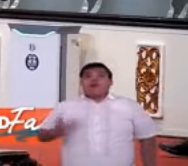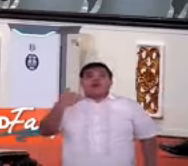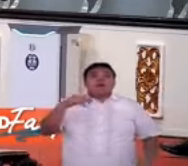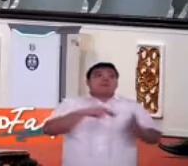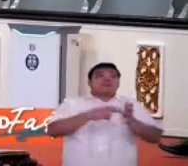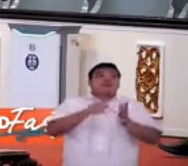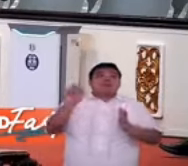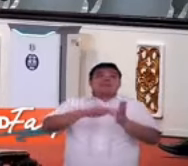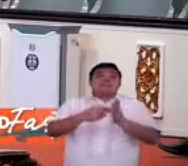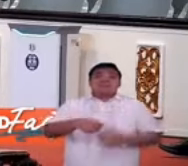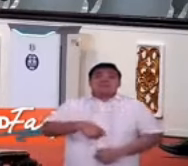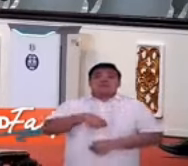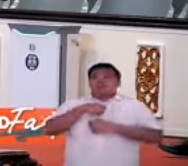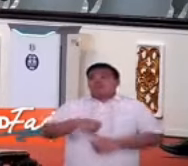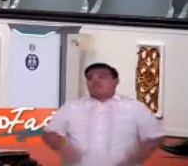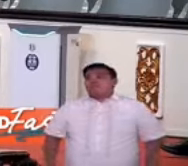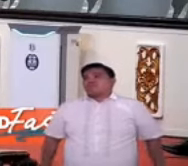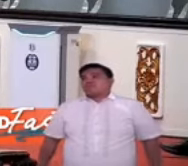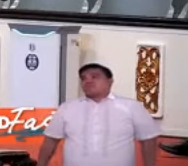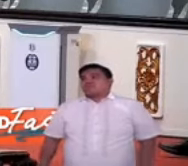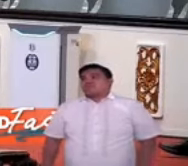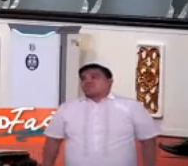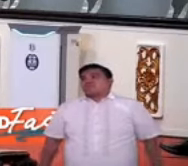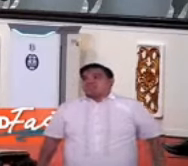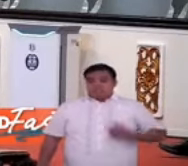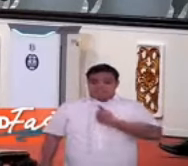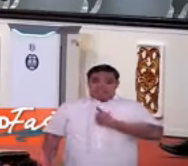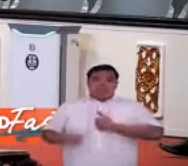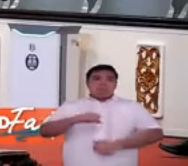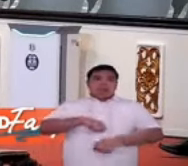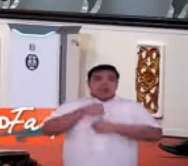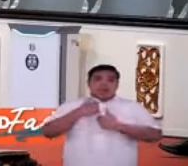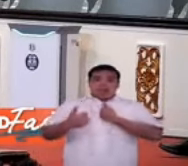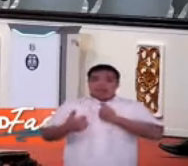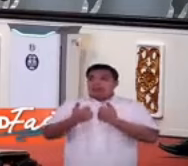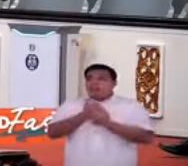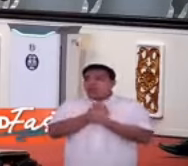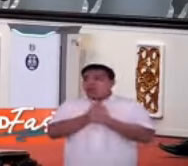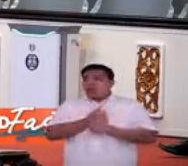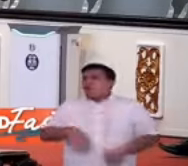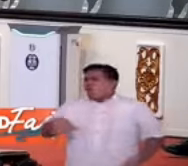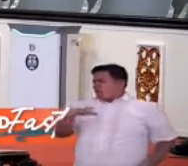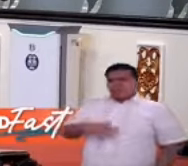encourage people. Kanang di kibaw mo luto, nga mahibaw mo luto. Hindi mapaig ang ilang binukal.